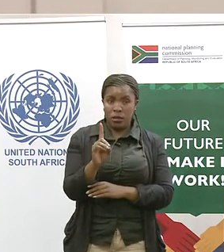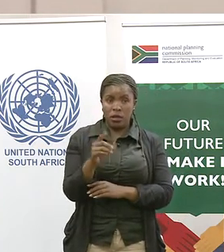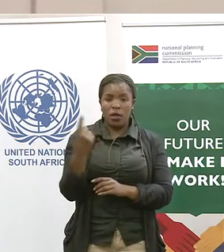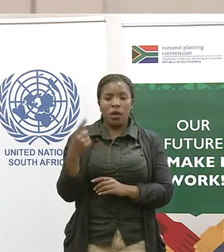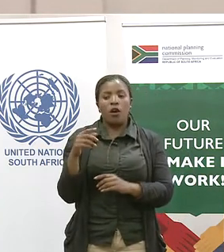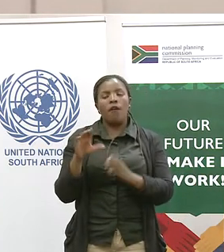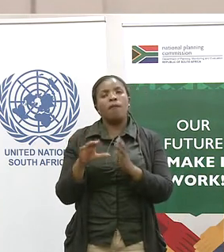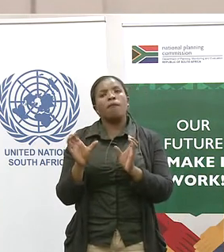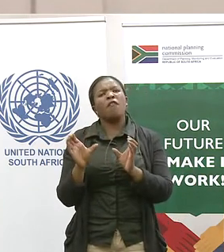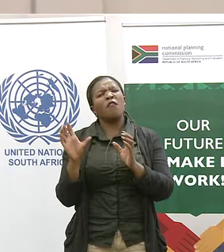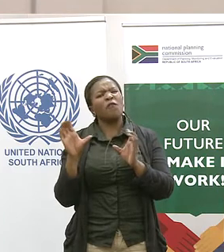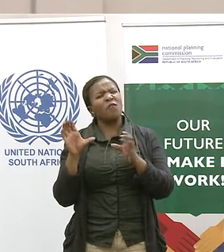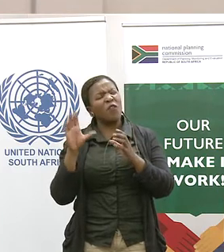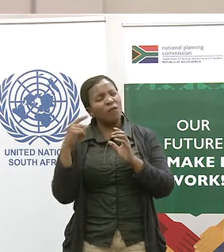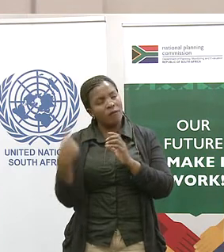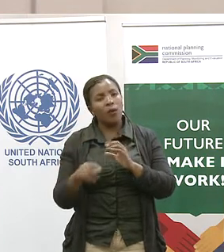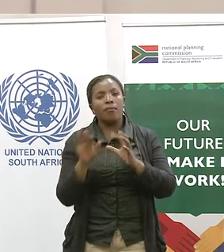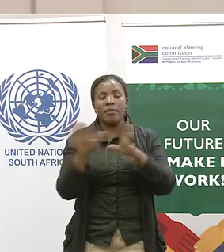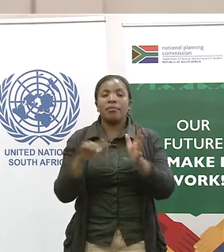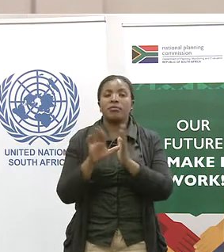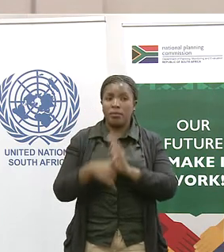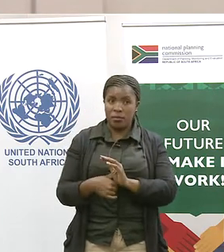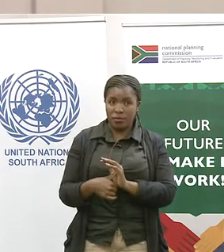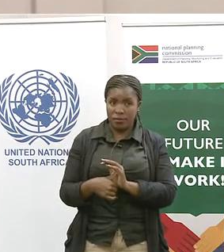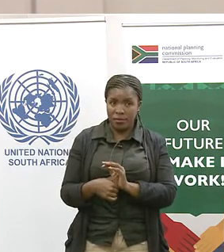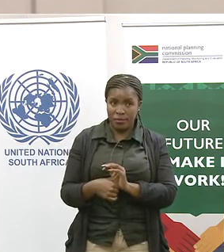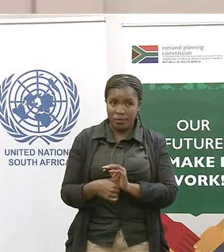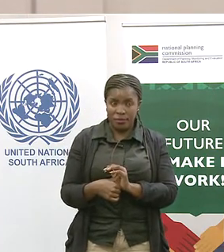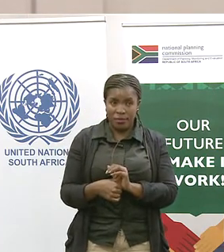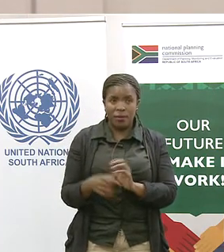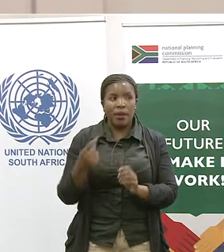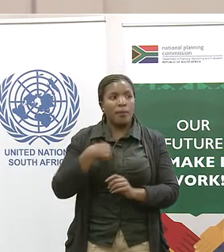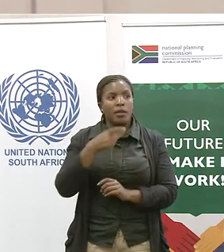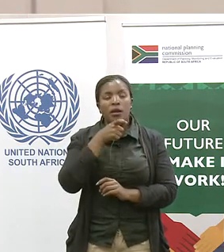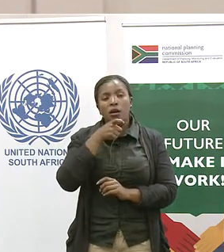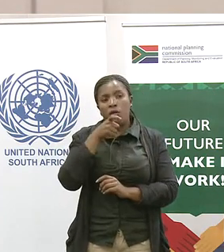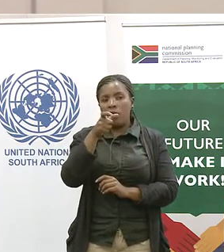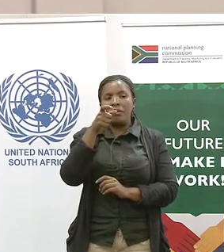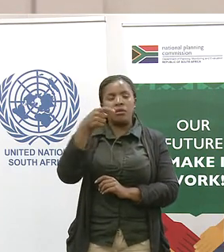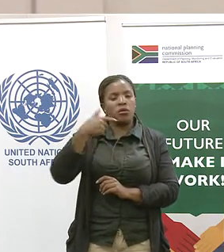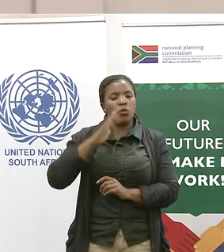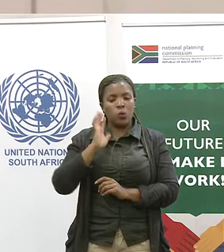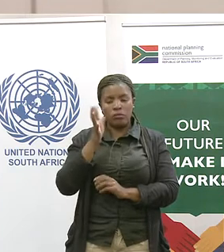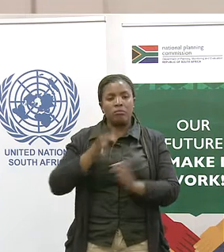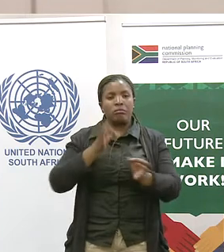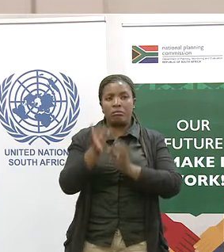with Disabilities. And I'm going to raise my comment without necessarily raising